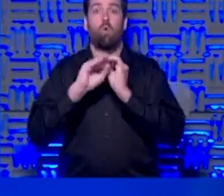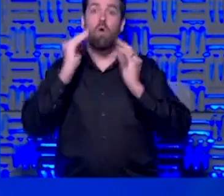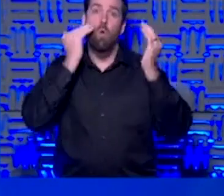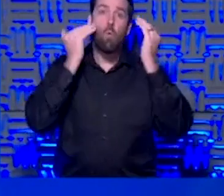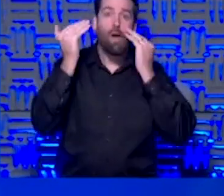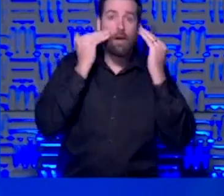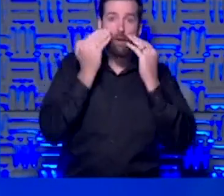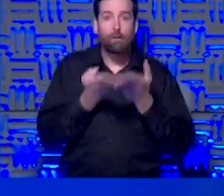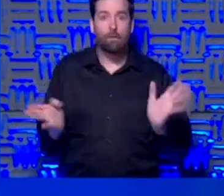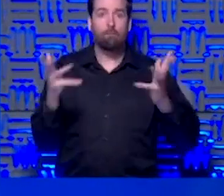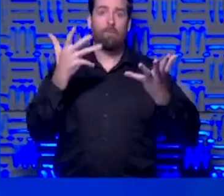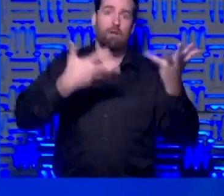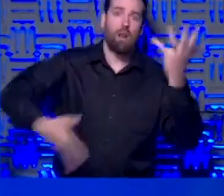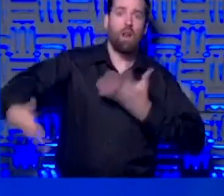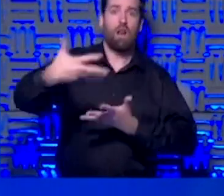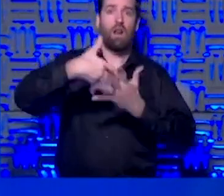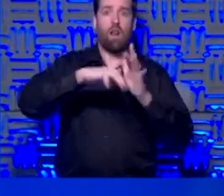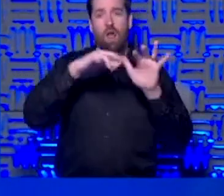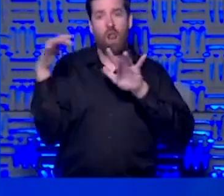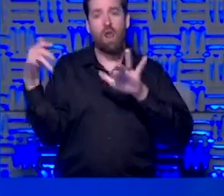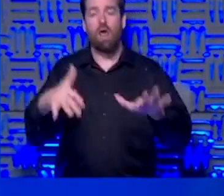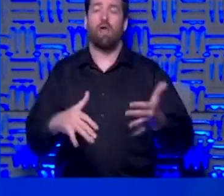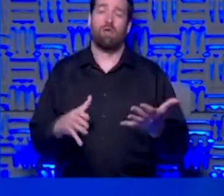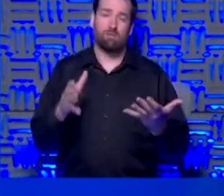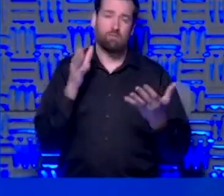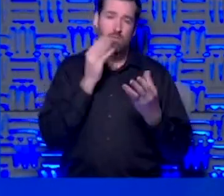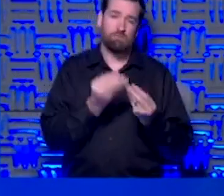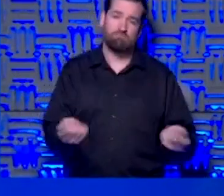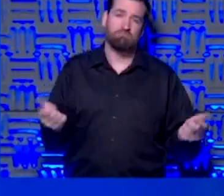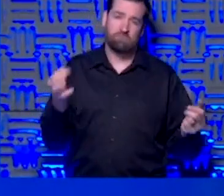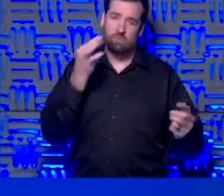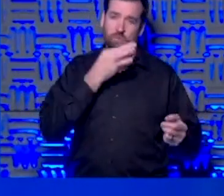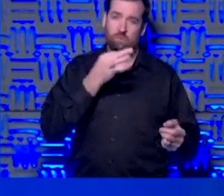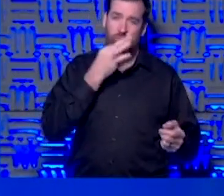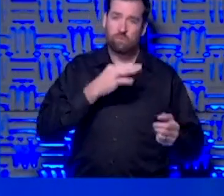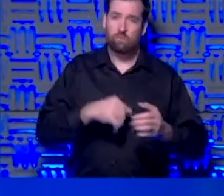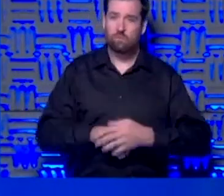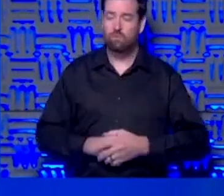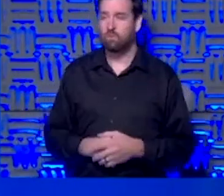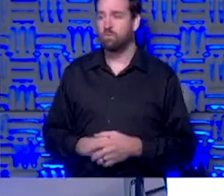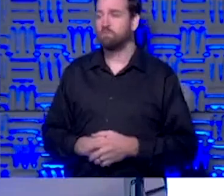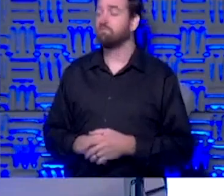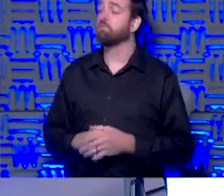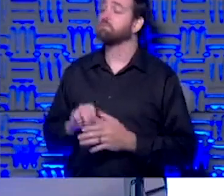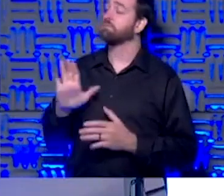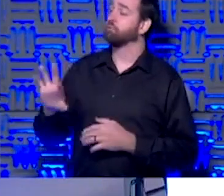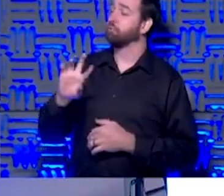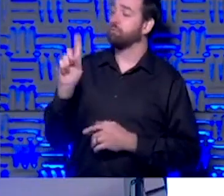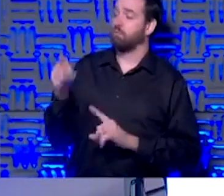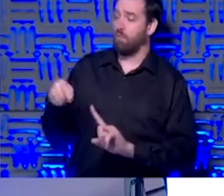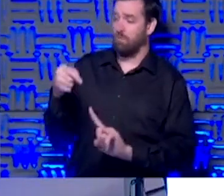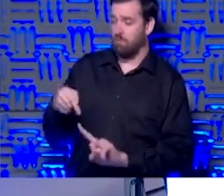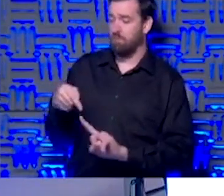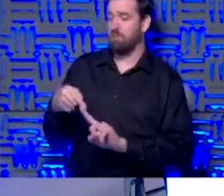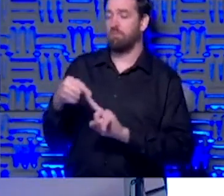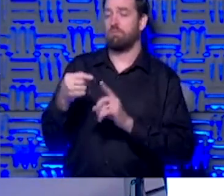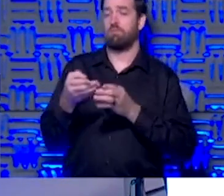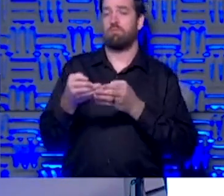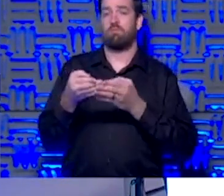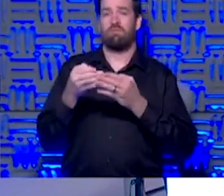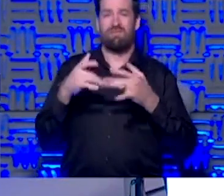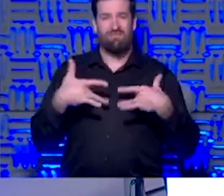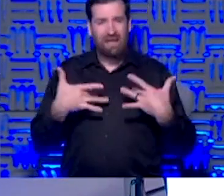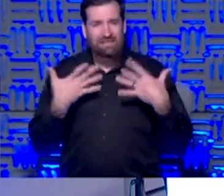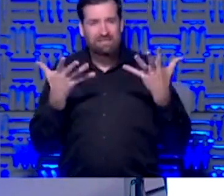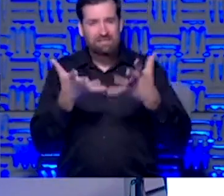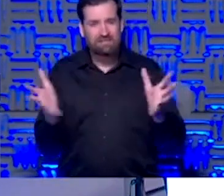events is going to solve for that, and that we'll be better off in the very near future. And I think to your point, the public events and the gathering, there is